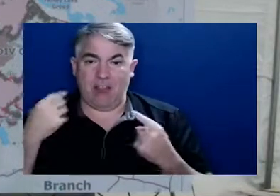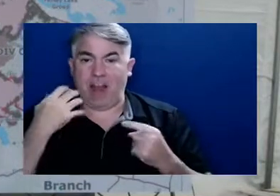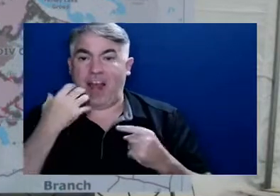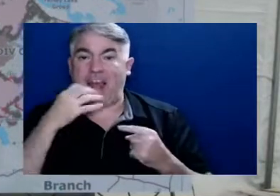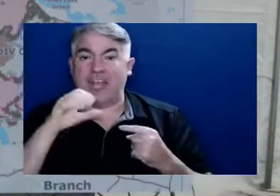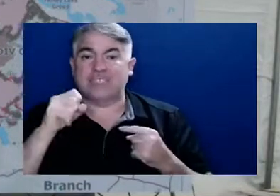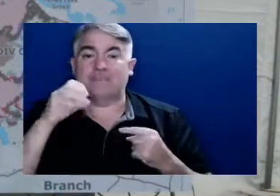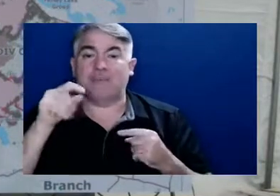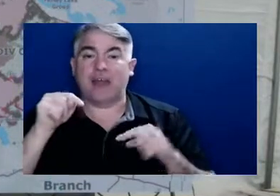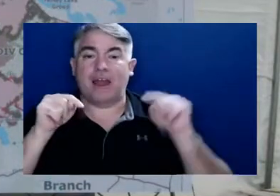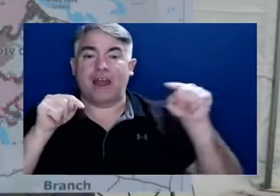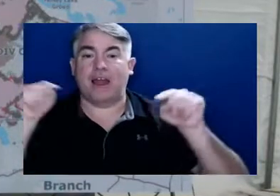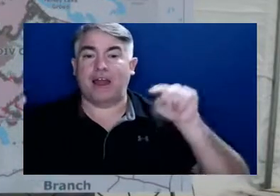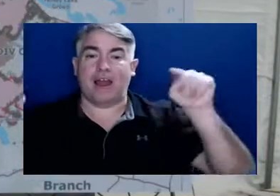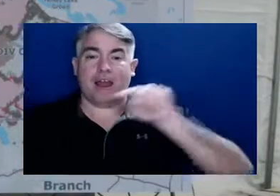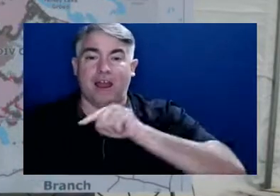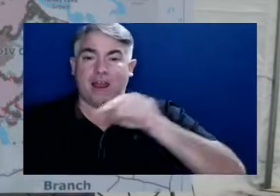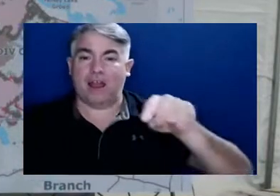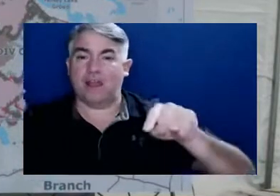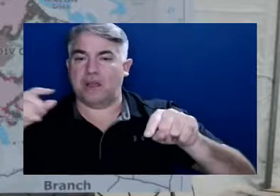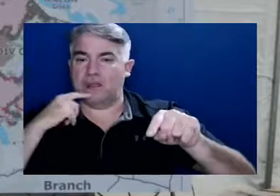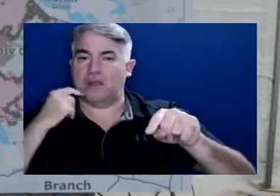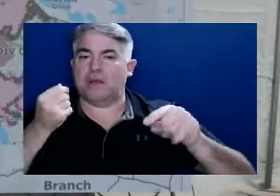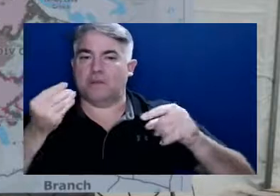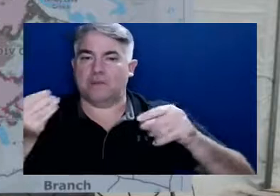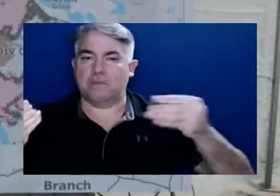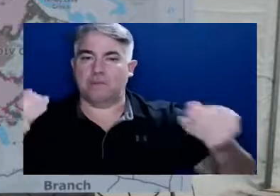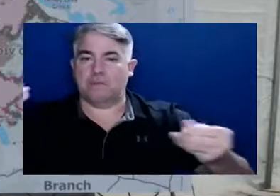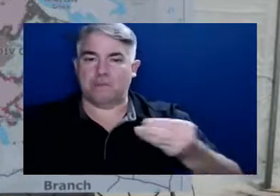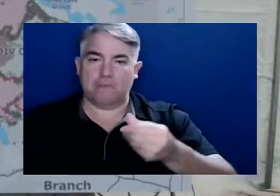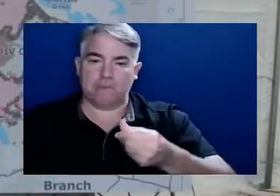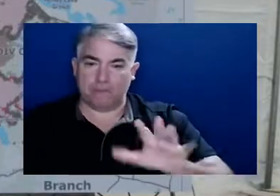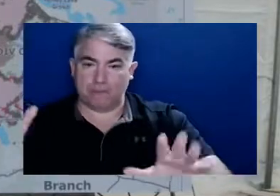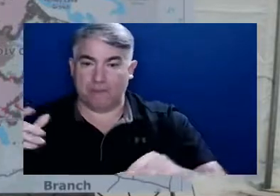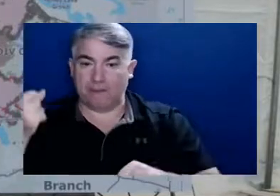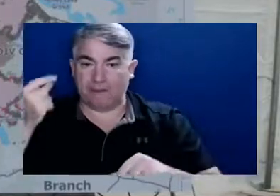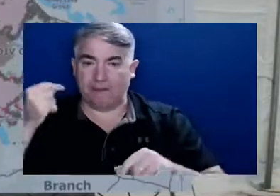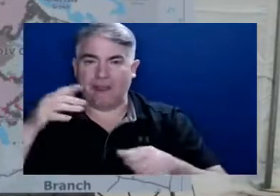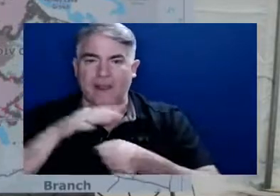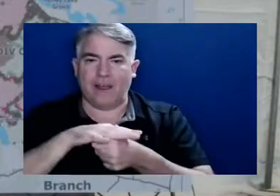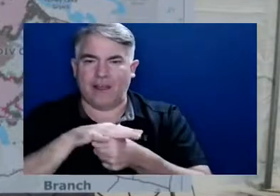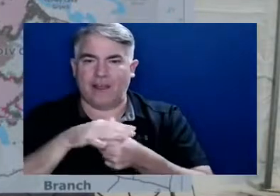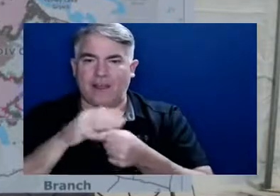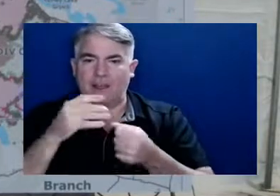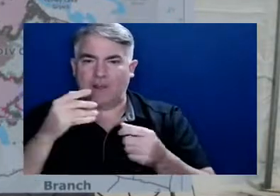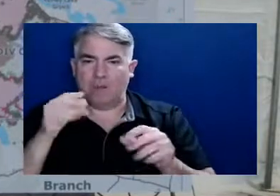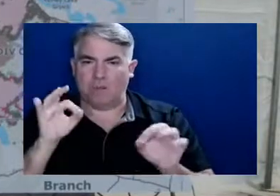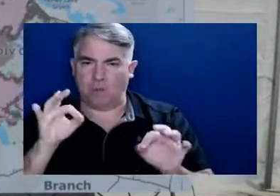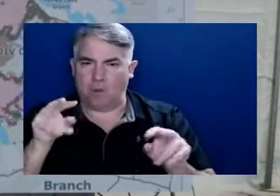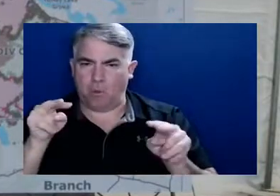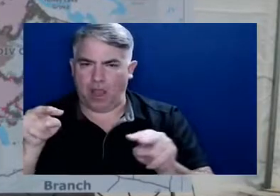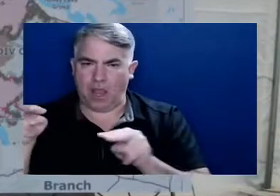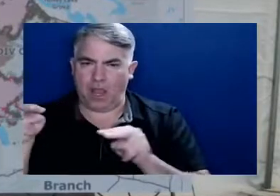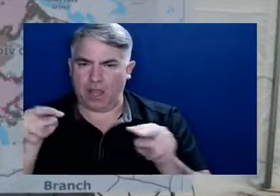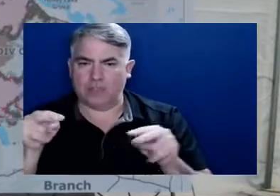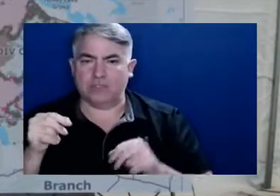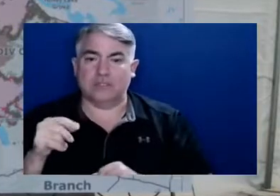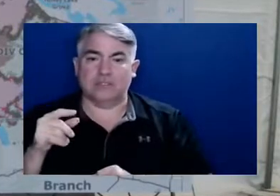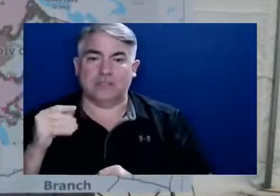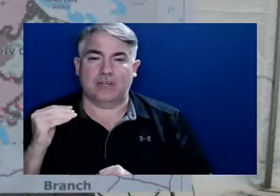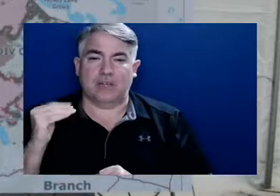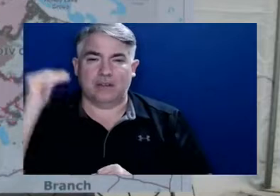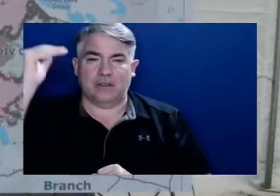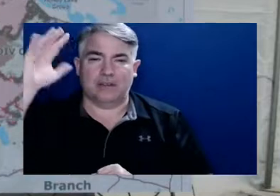100 to 500 feet in have all been taken care of. It's holding very well. Up in Division Papa, which is the Highway 32, Branch